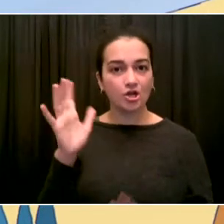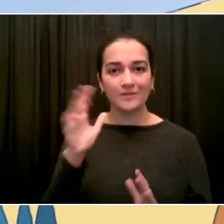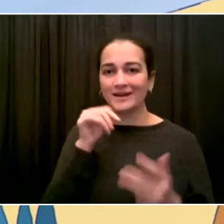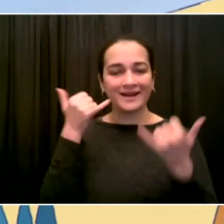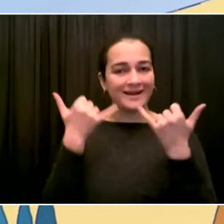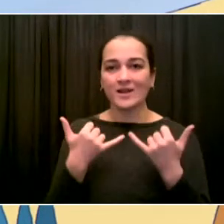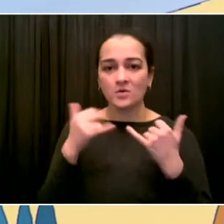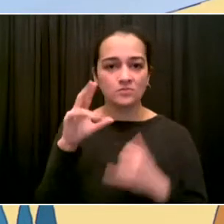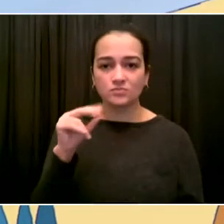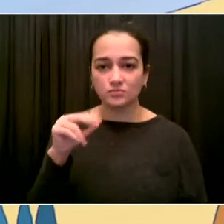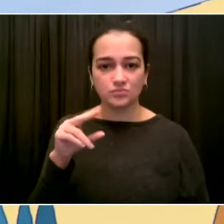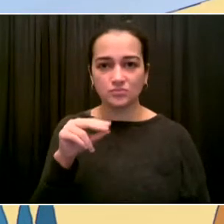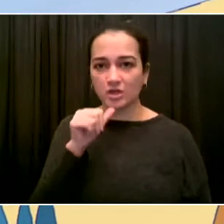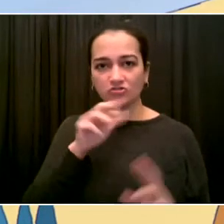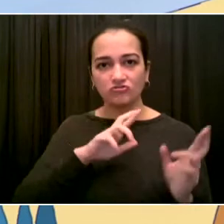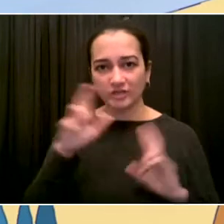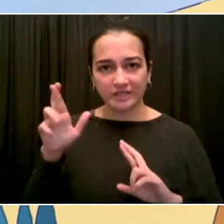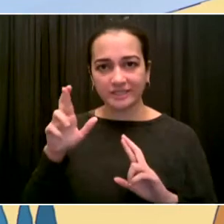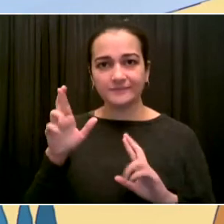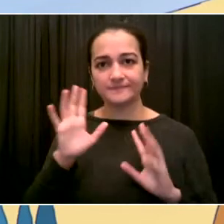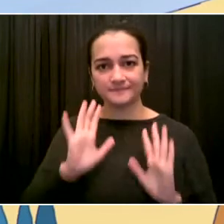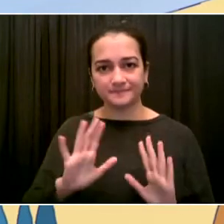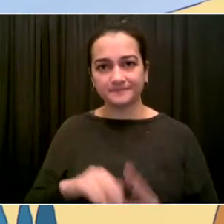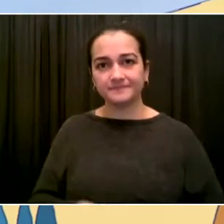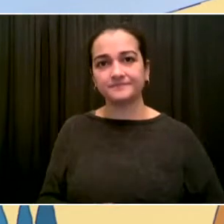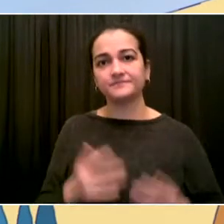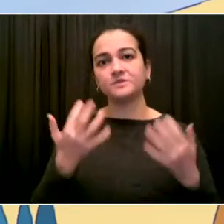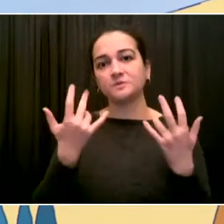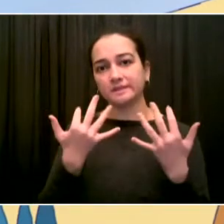it's the right time to do it. Dr. Choksi?